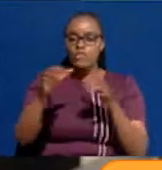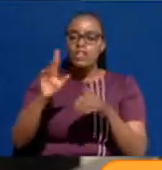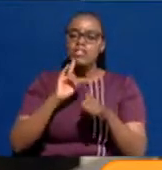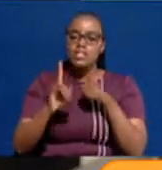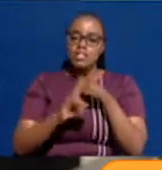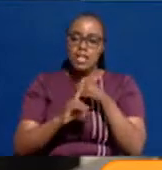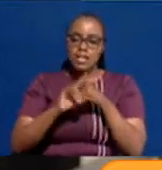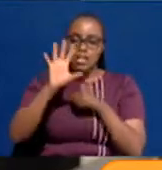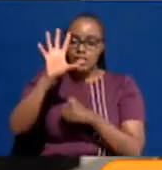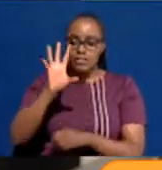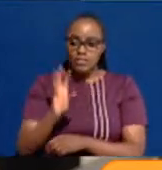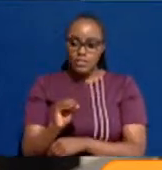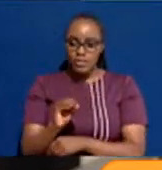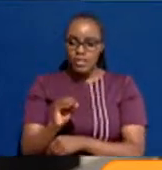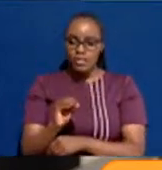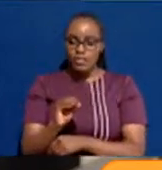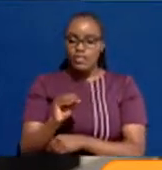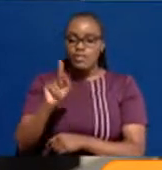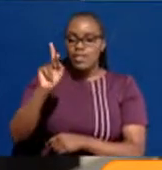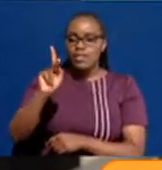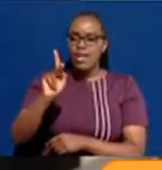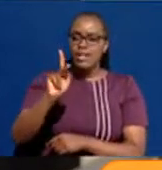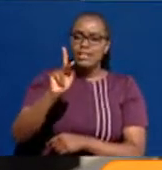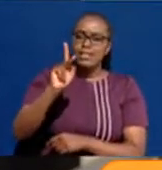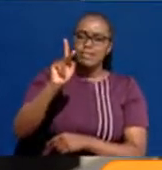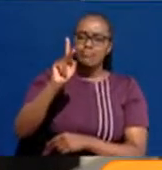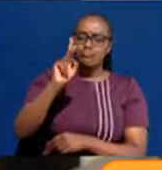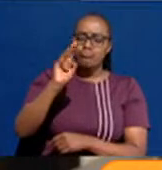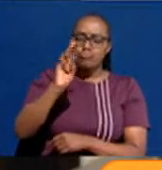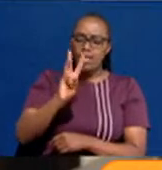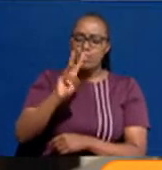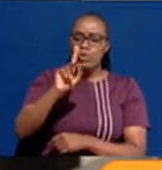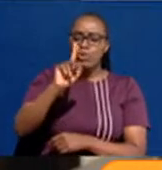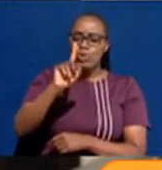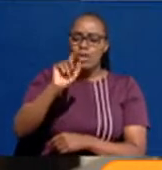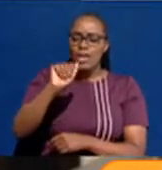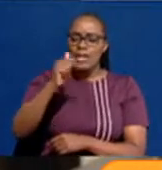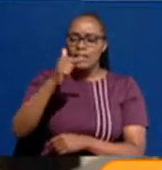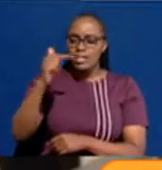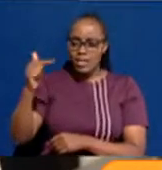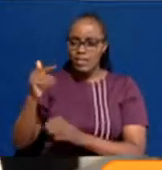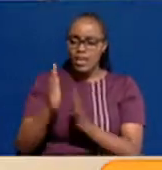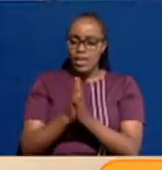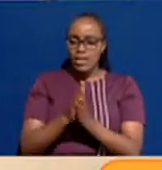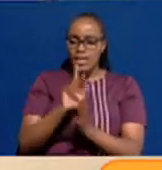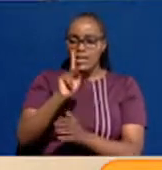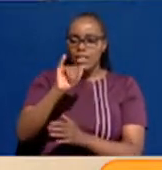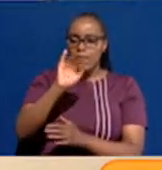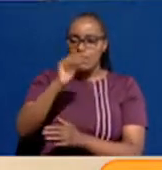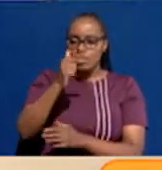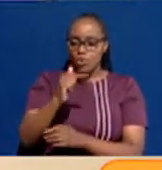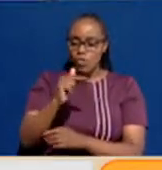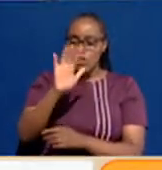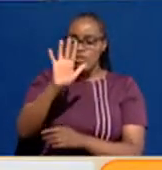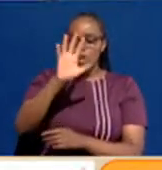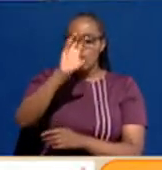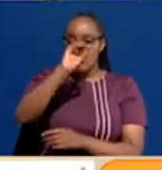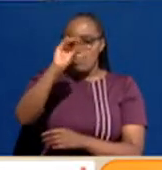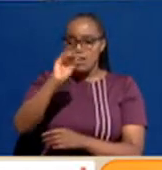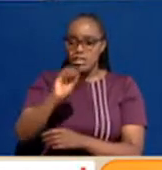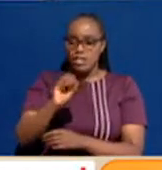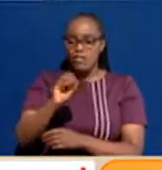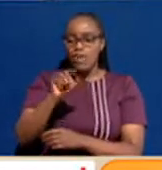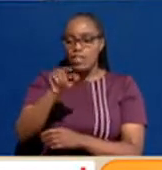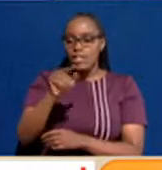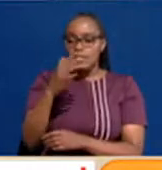650 kilowatt hour at Kipkebe and 650 at Kerito. 65% of our green leaf